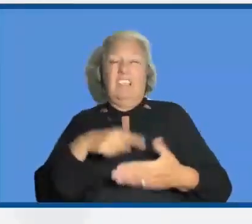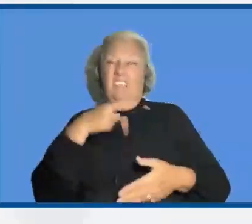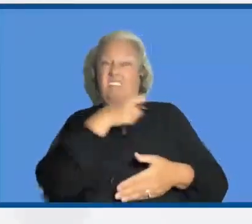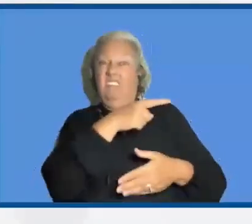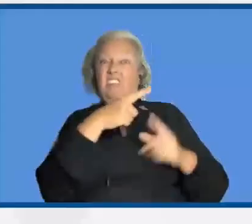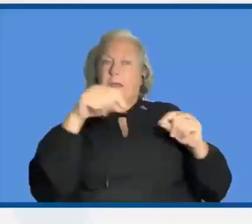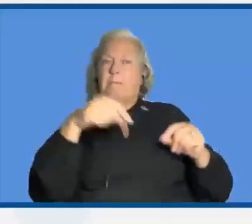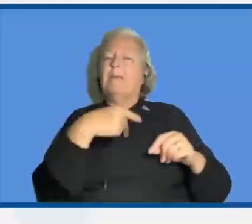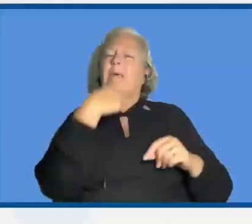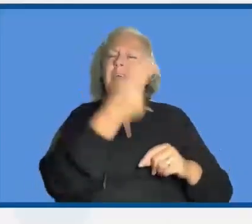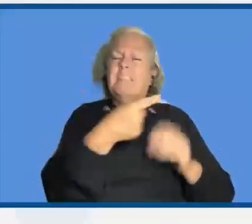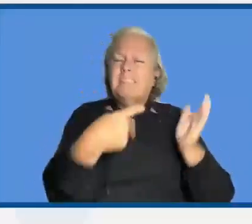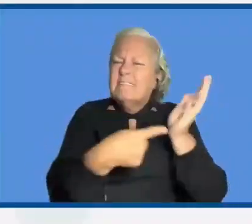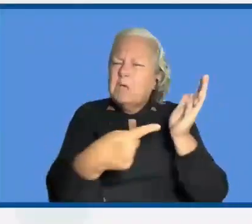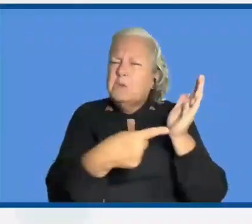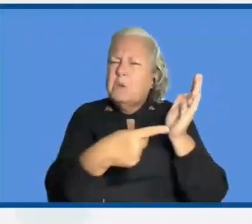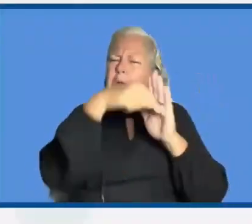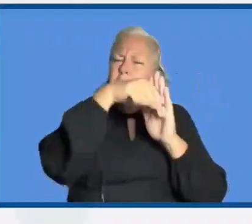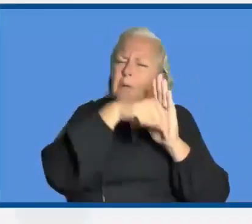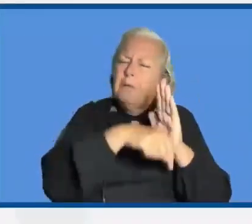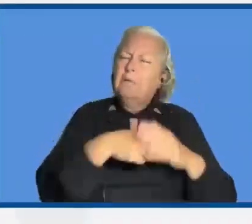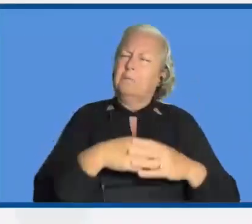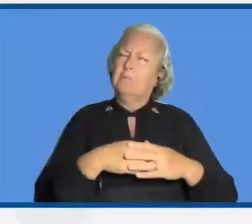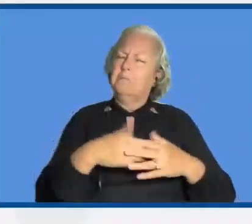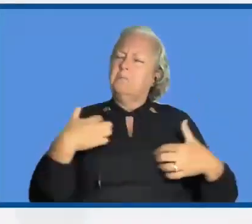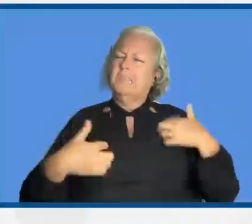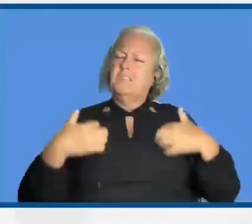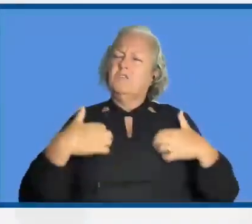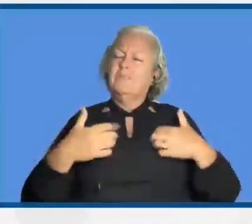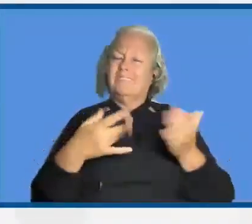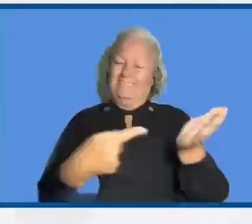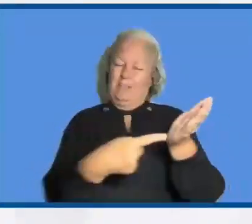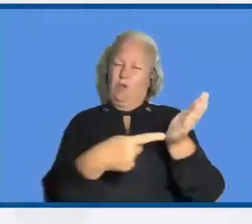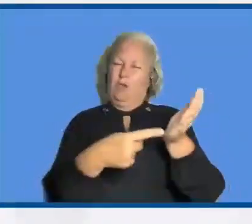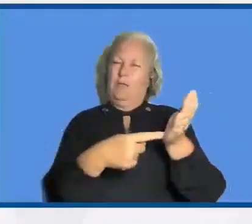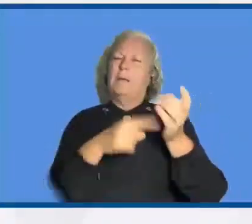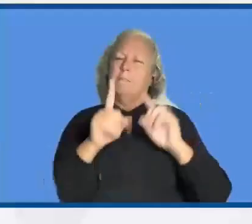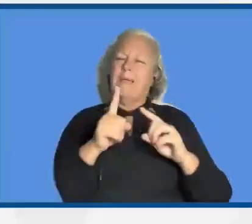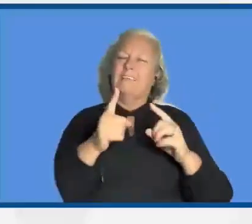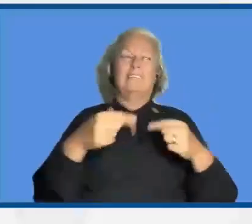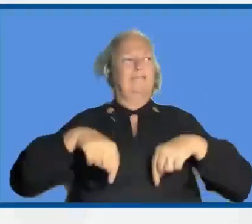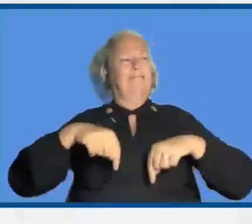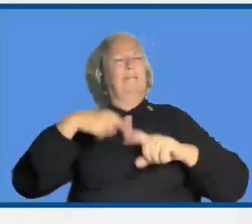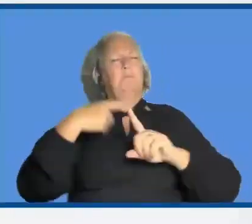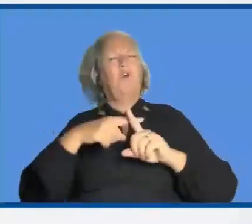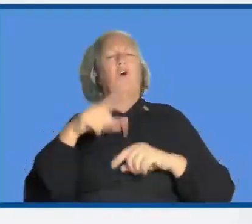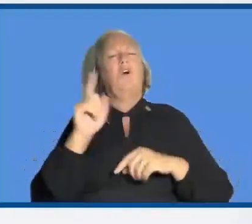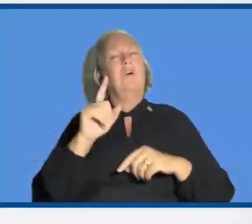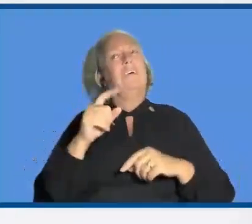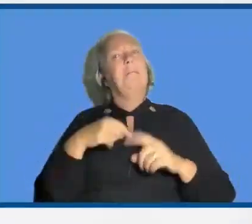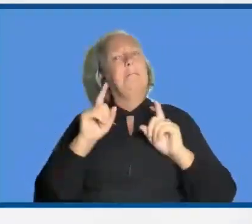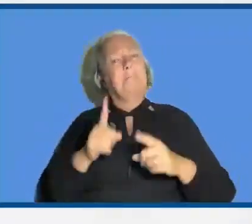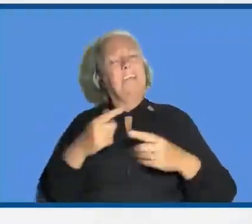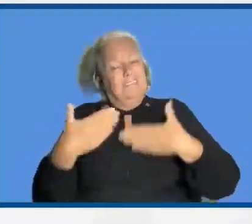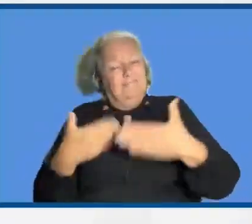system. So technology needs to be on our side. It shouldn't be our enemy, but it should be this driving force that